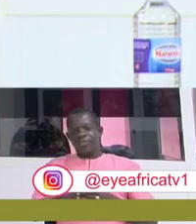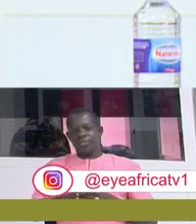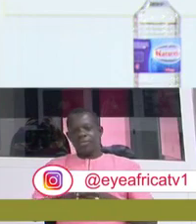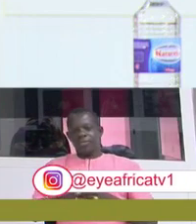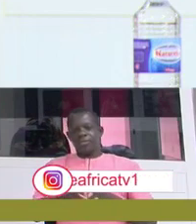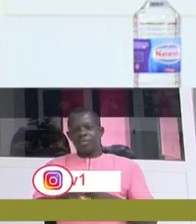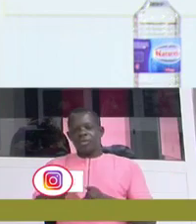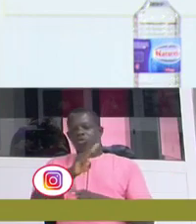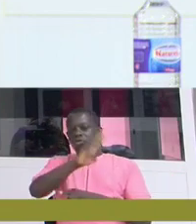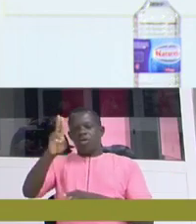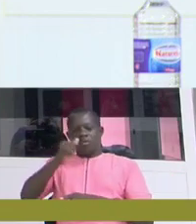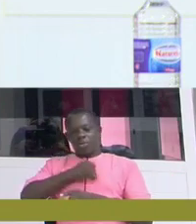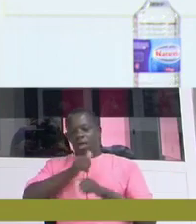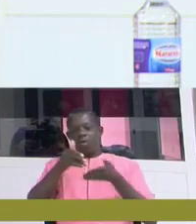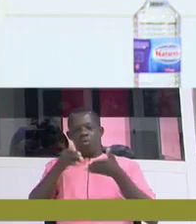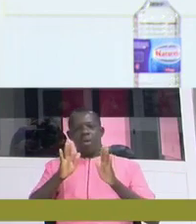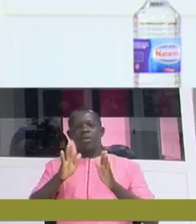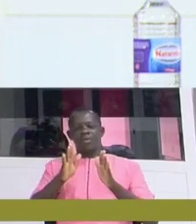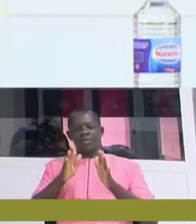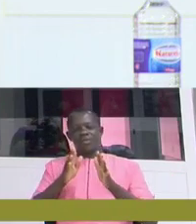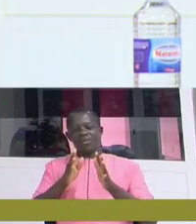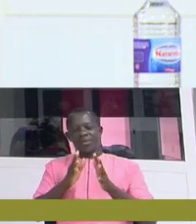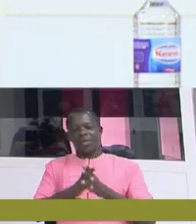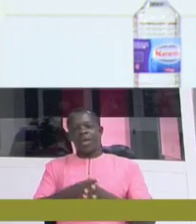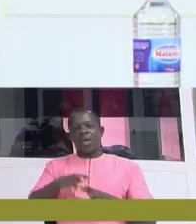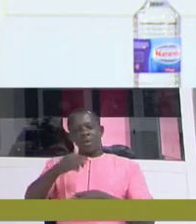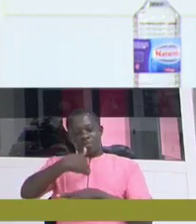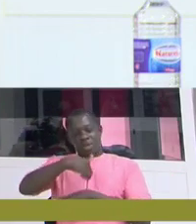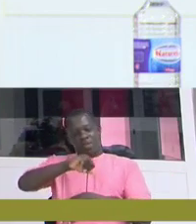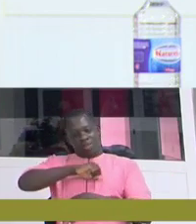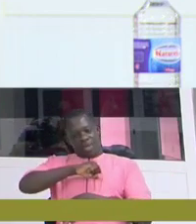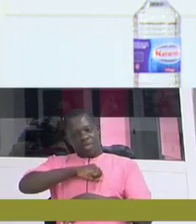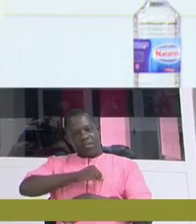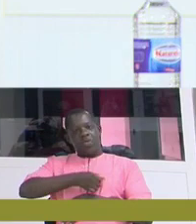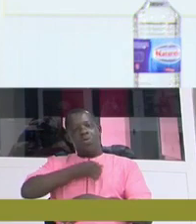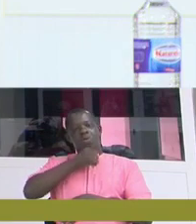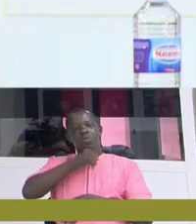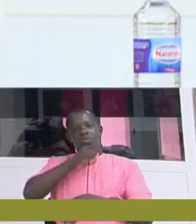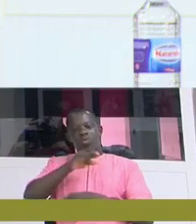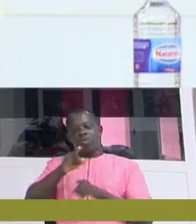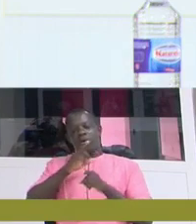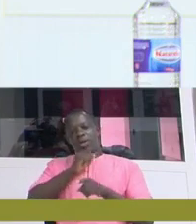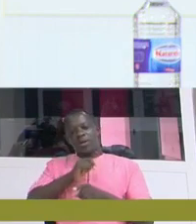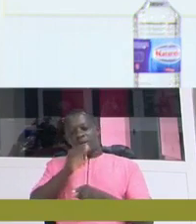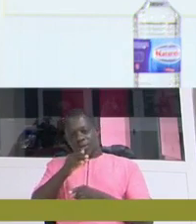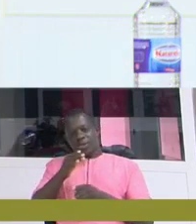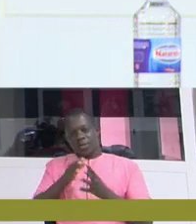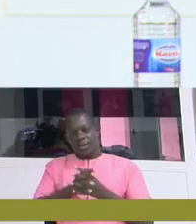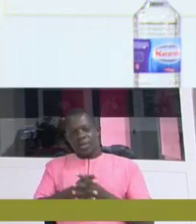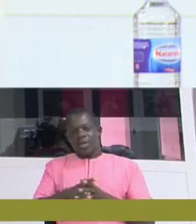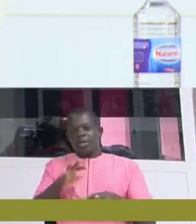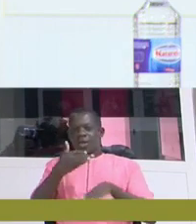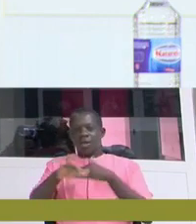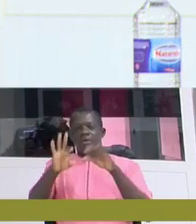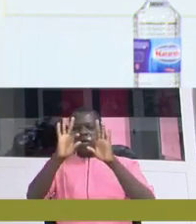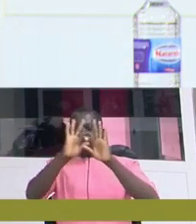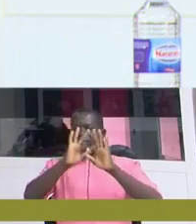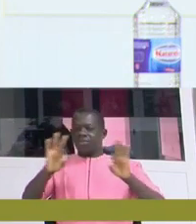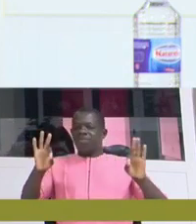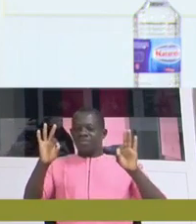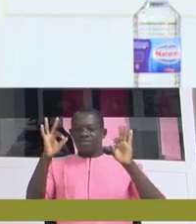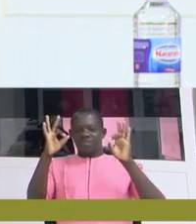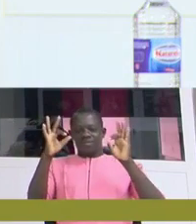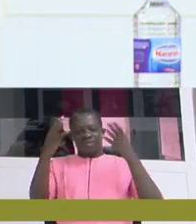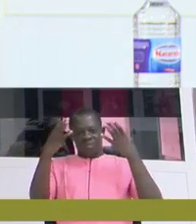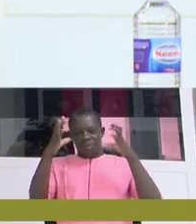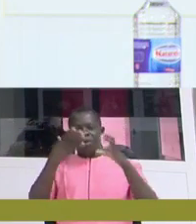man kantele silot. This is not my way. The fonin keba teng. Between me and the elder, mantra diaring. We are not in good